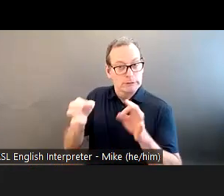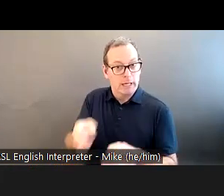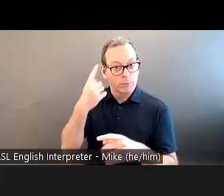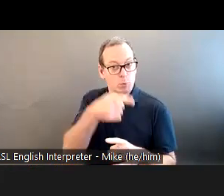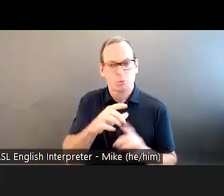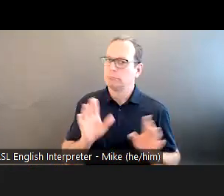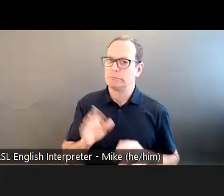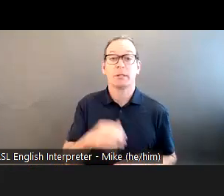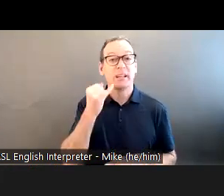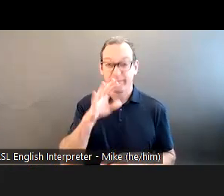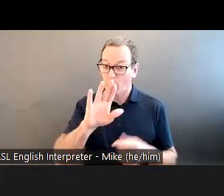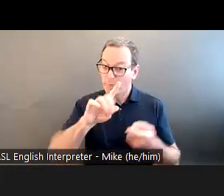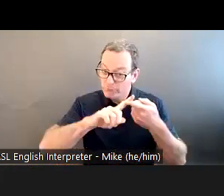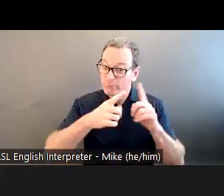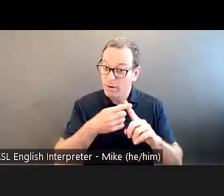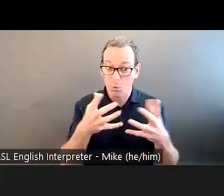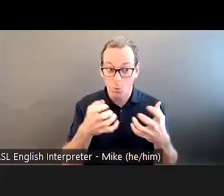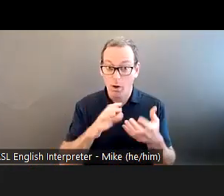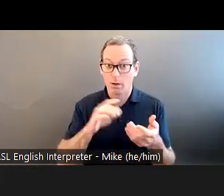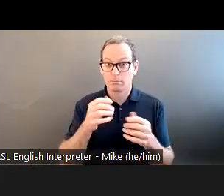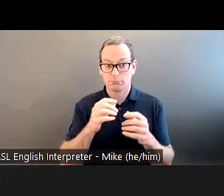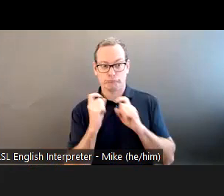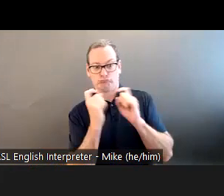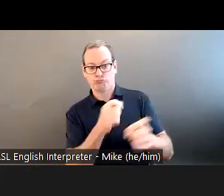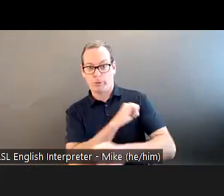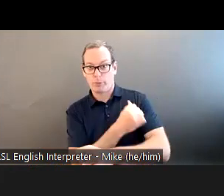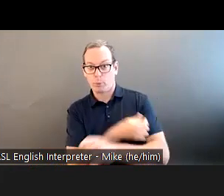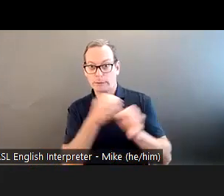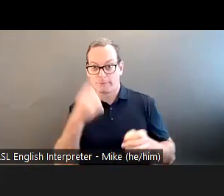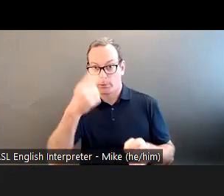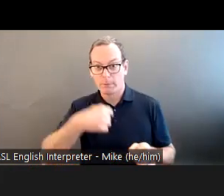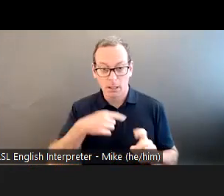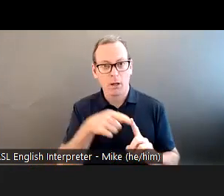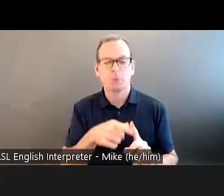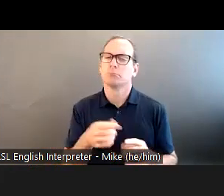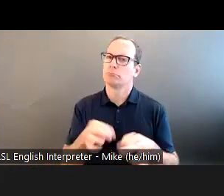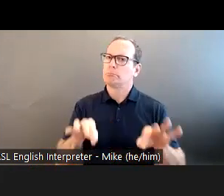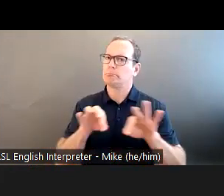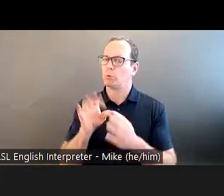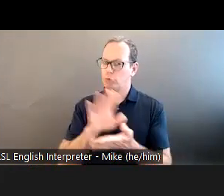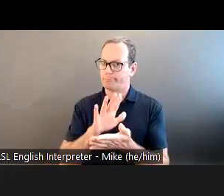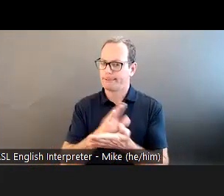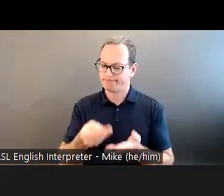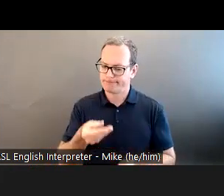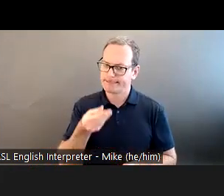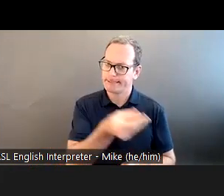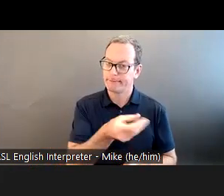your attorney, you've got to make sure they've got that document or are able to access it.